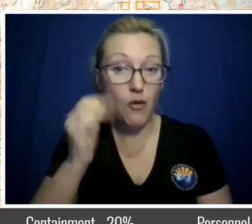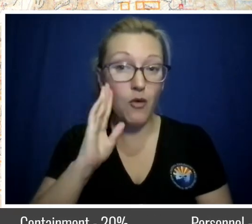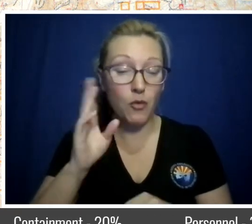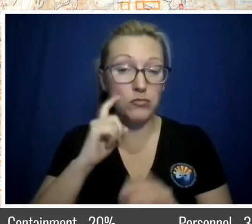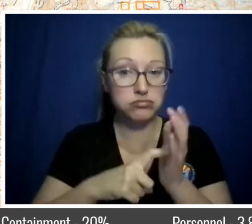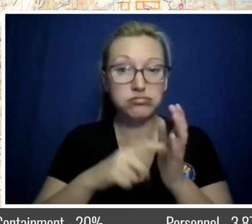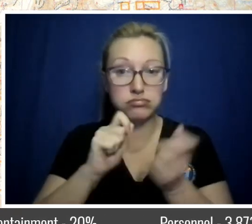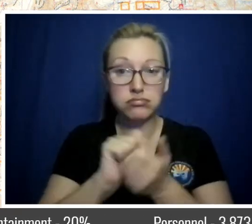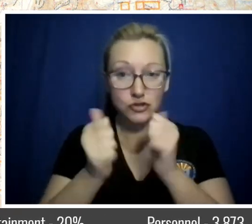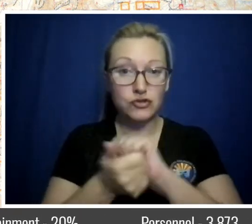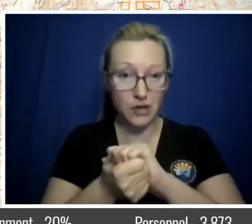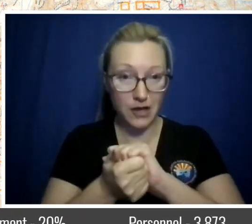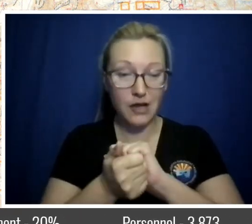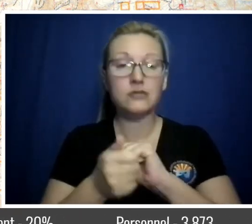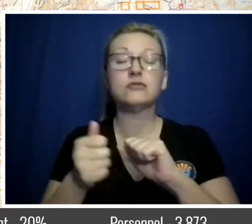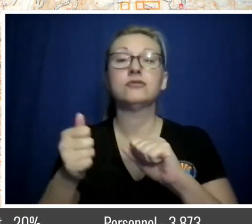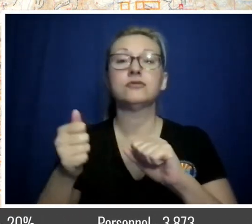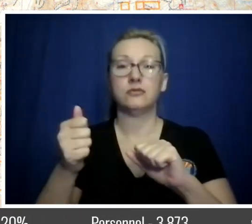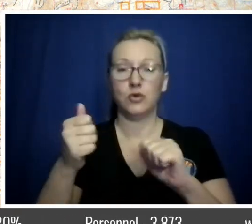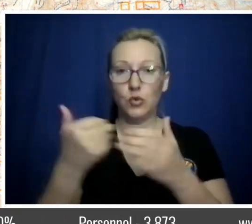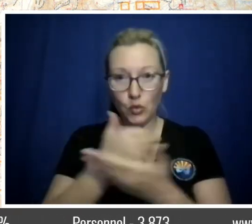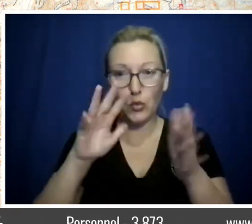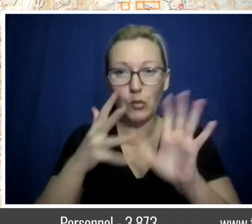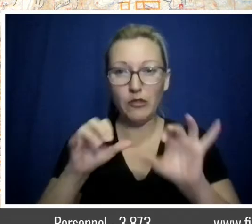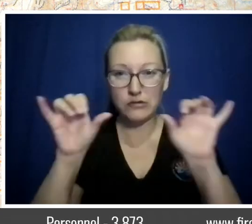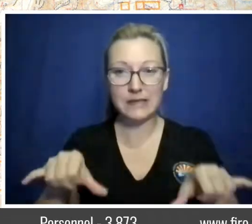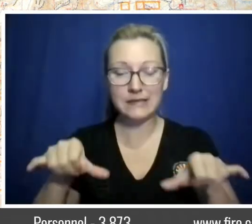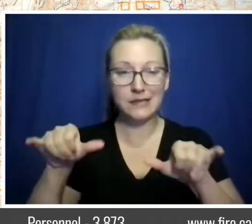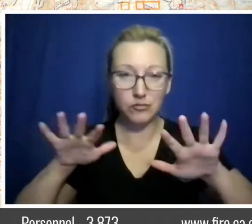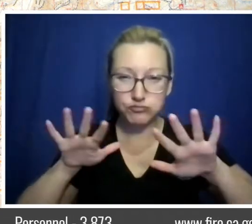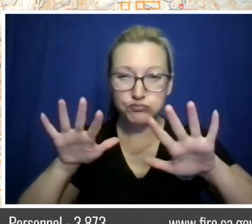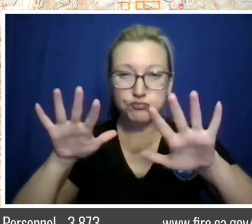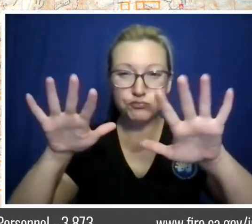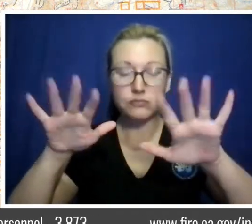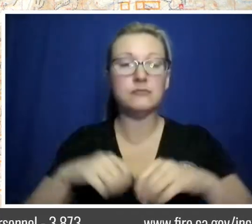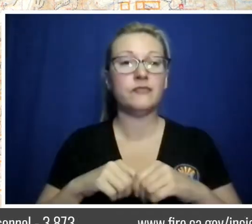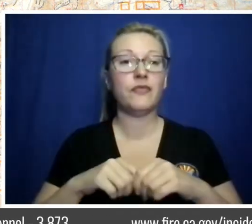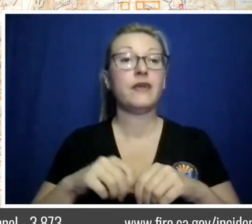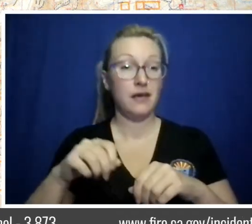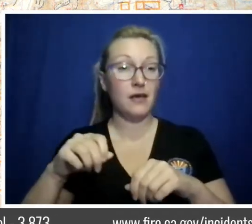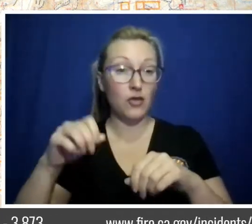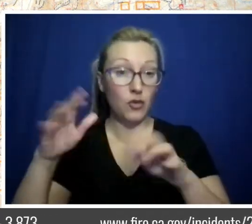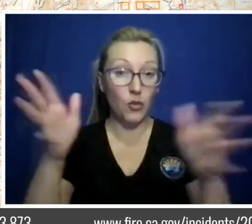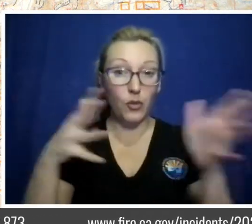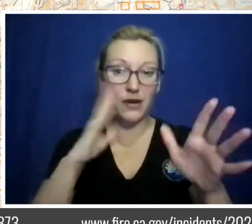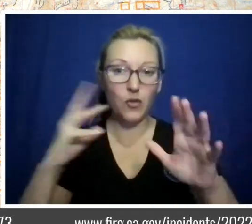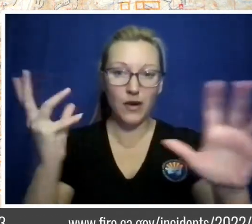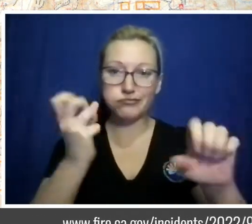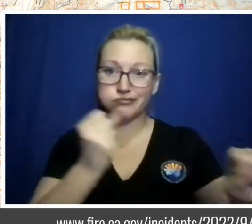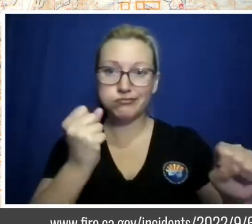going to be significantly stronger, still out of the southwest, pushing to the northeast. However, they will be